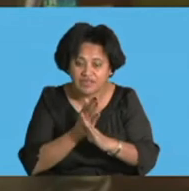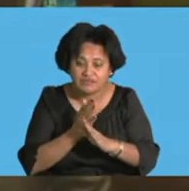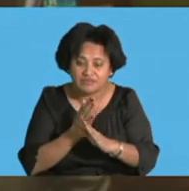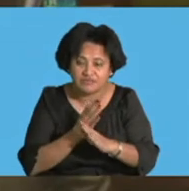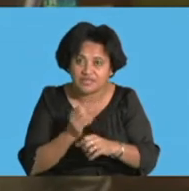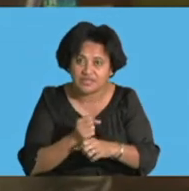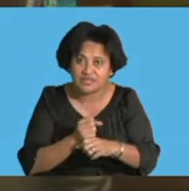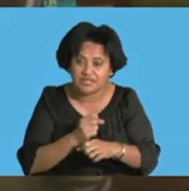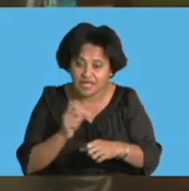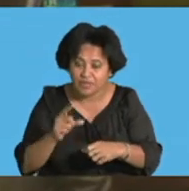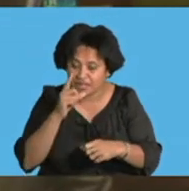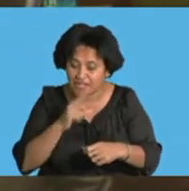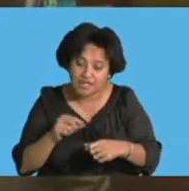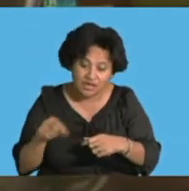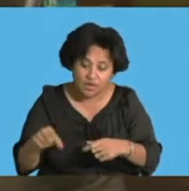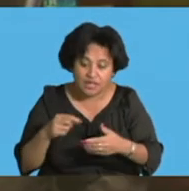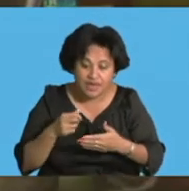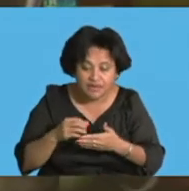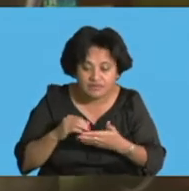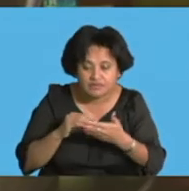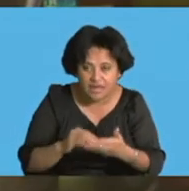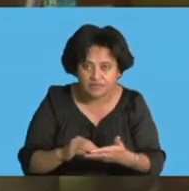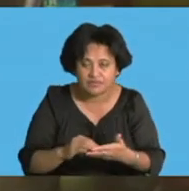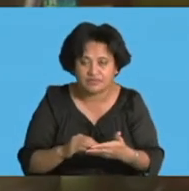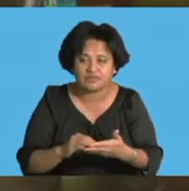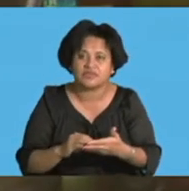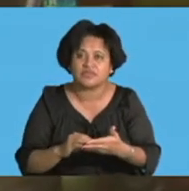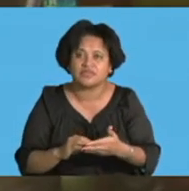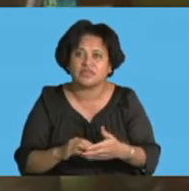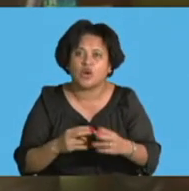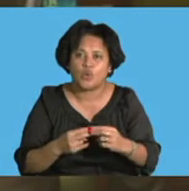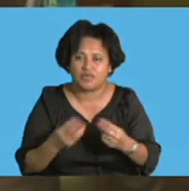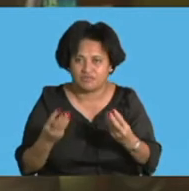companies by assisting with their cash flow.